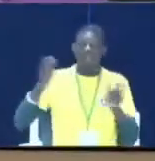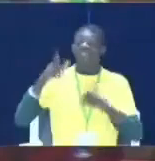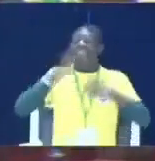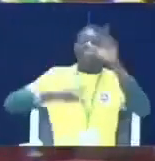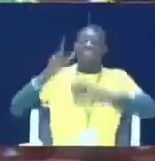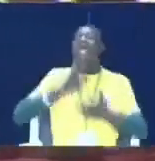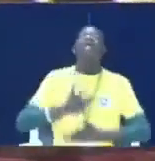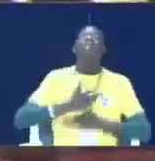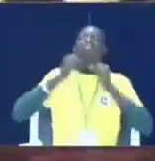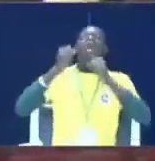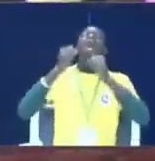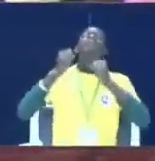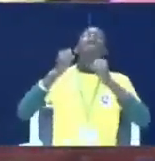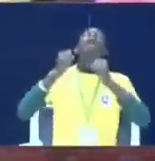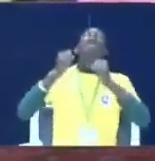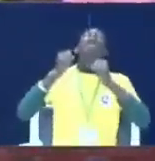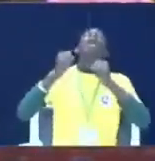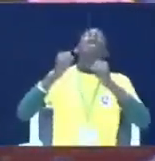power.